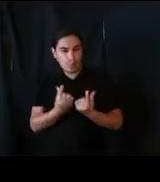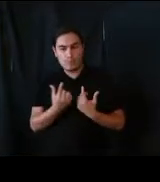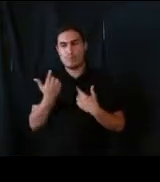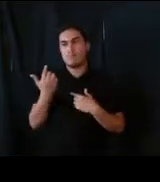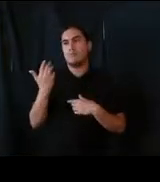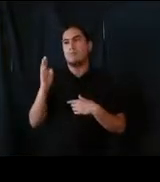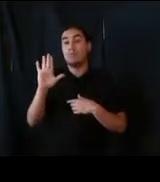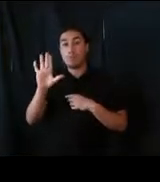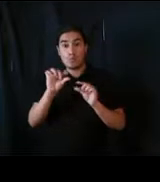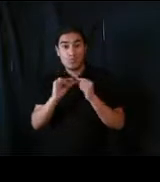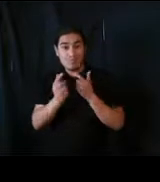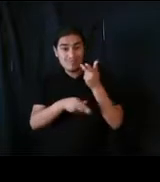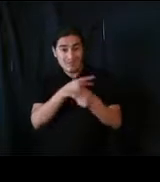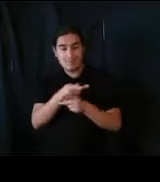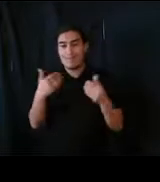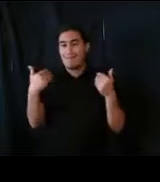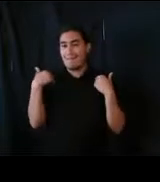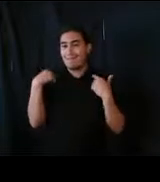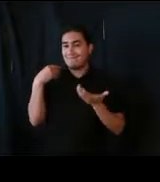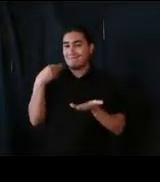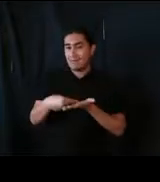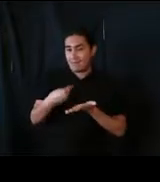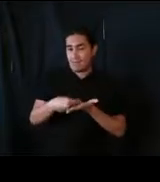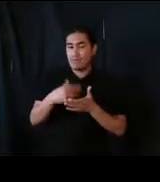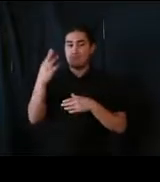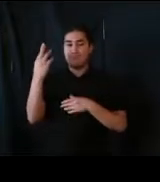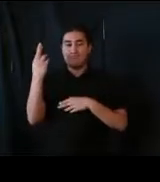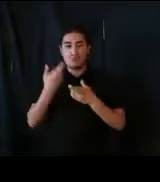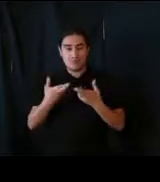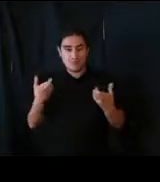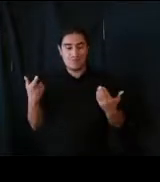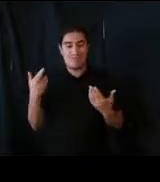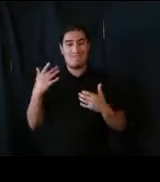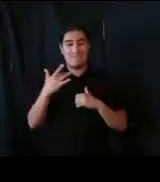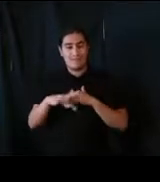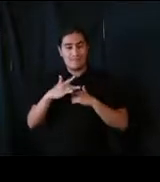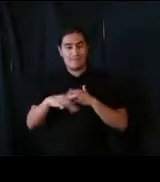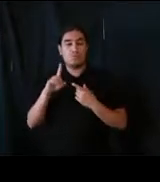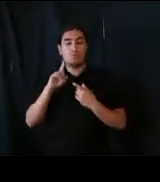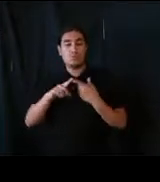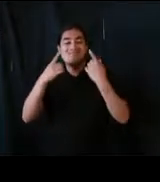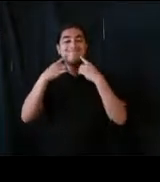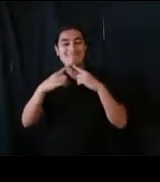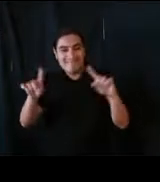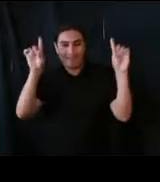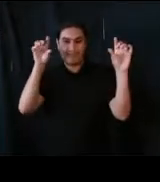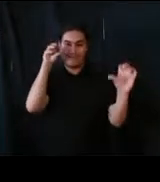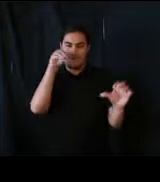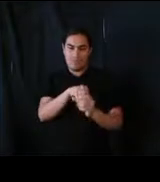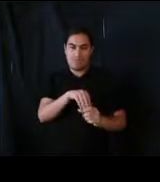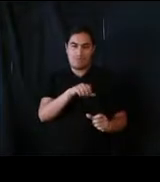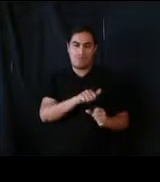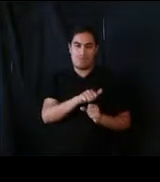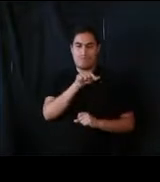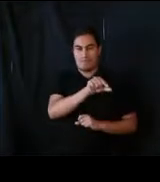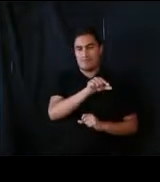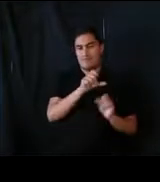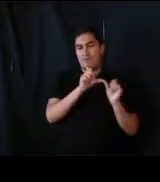funding and other resources available to it so that it can engage effectively in the processes that we're trying to take on now with this